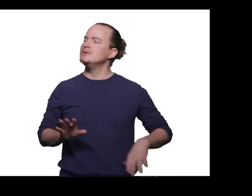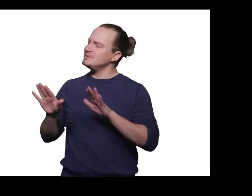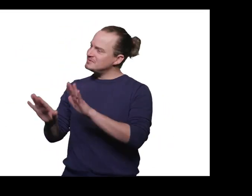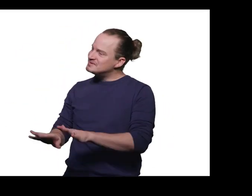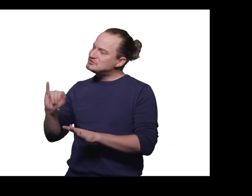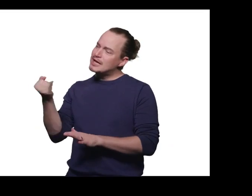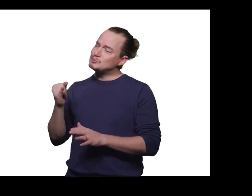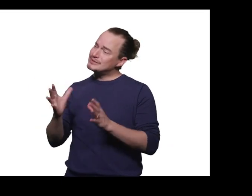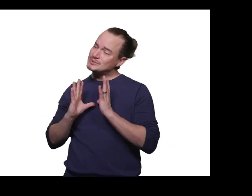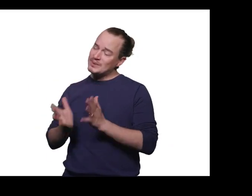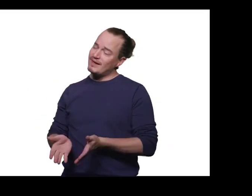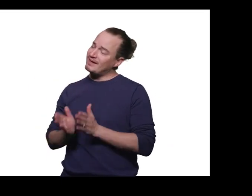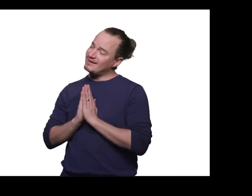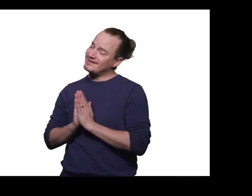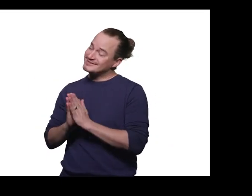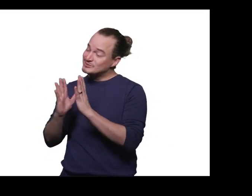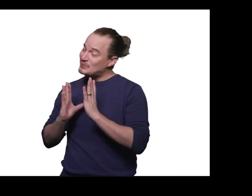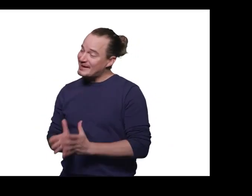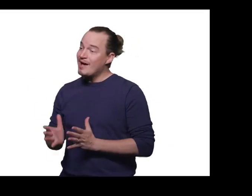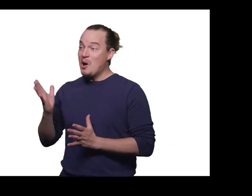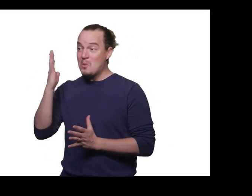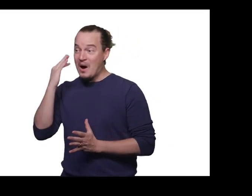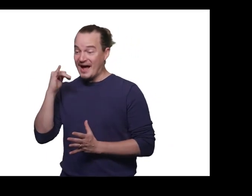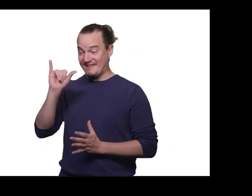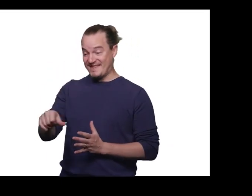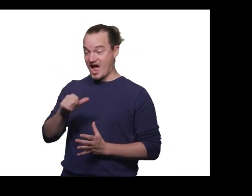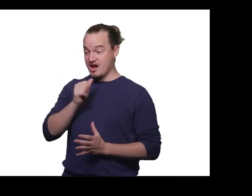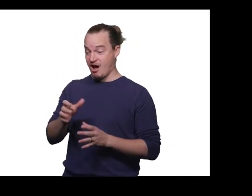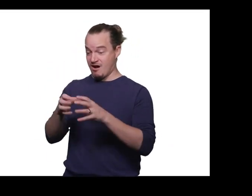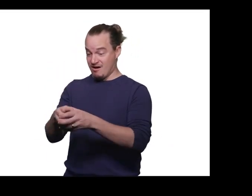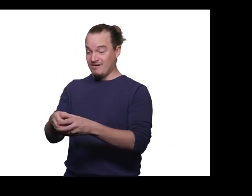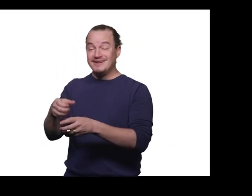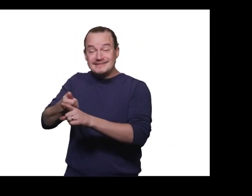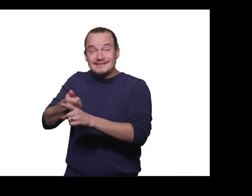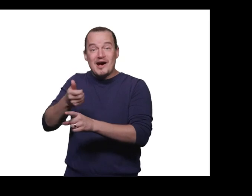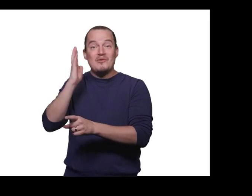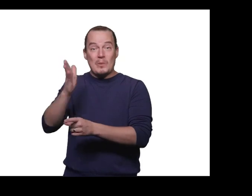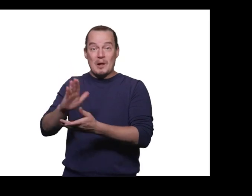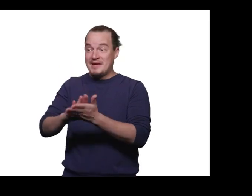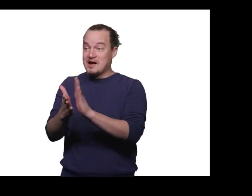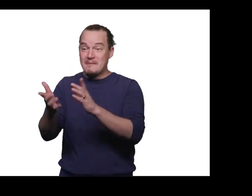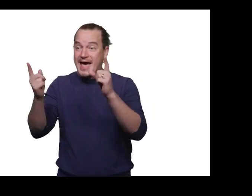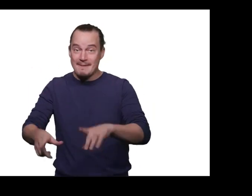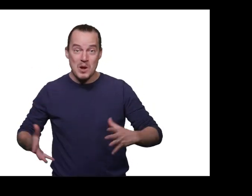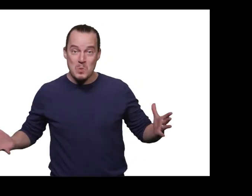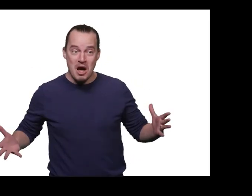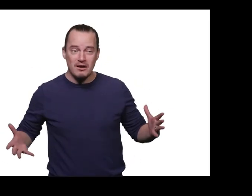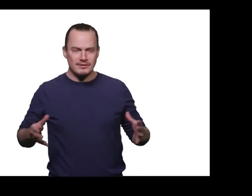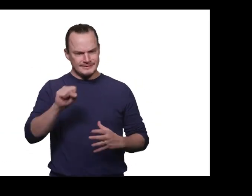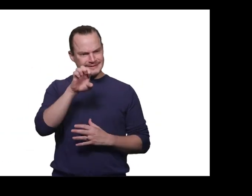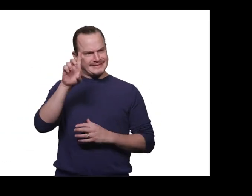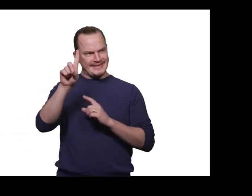it's okay. It's okay because that acorn is a seed. And we've been talking about